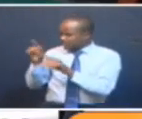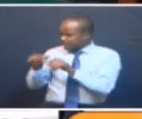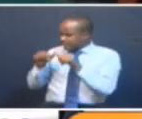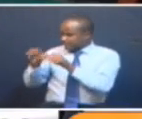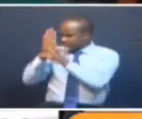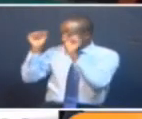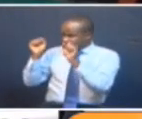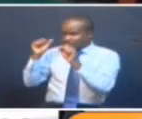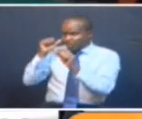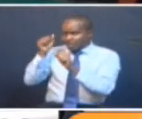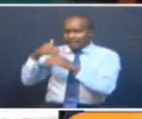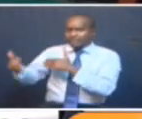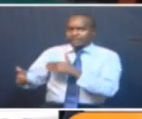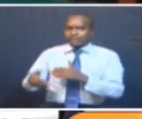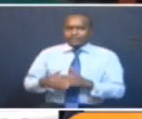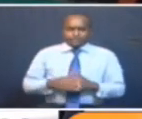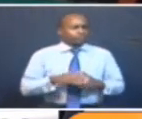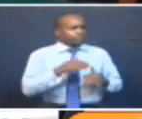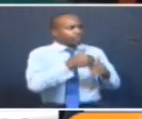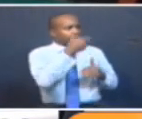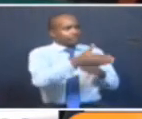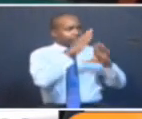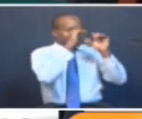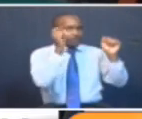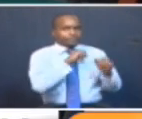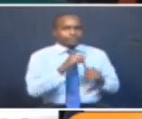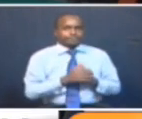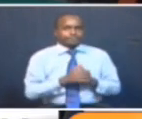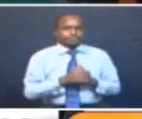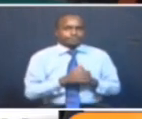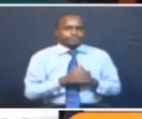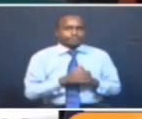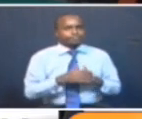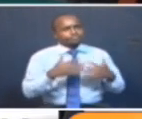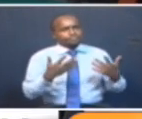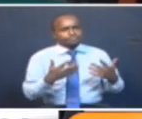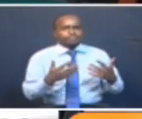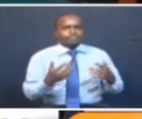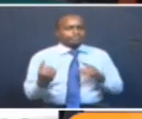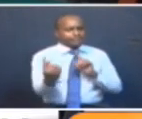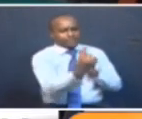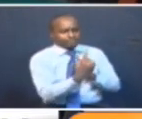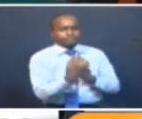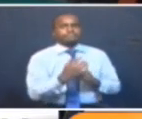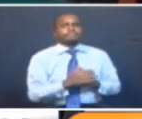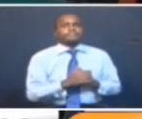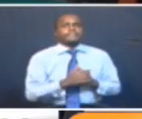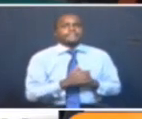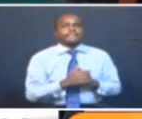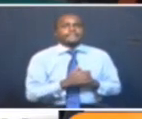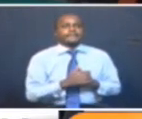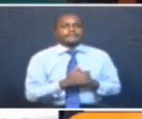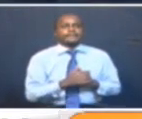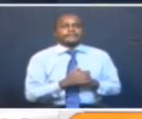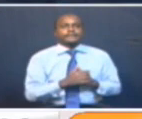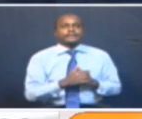president? No, after that. After that, yeah. And? And when he came in, he was just